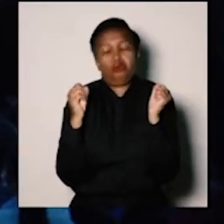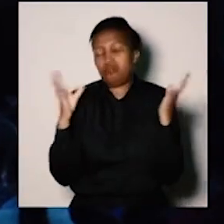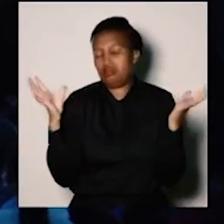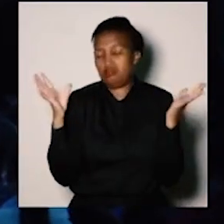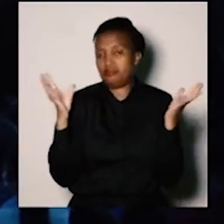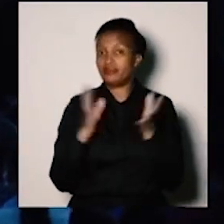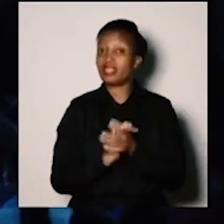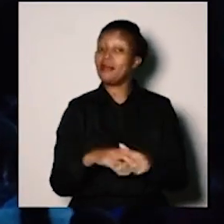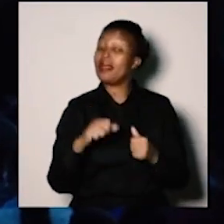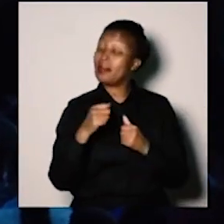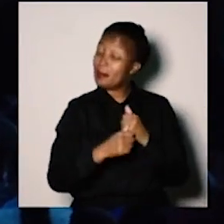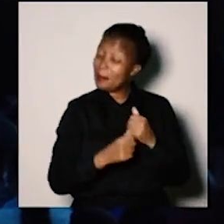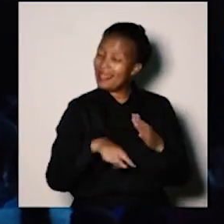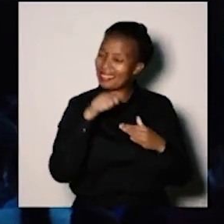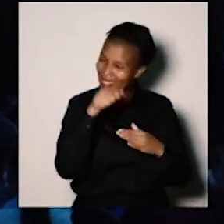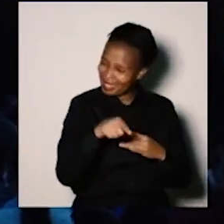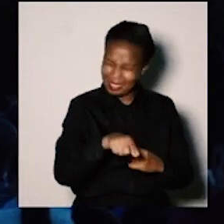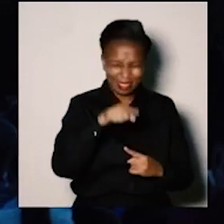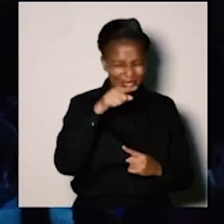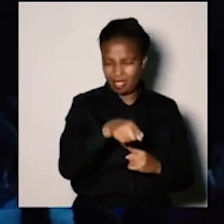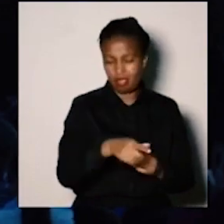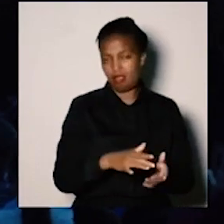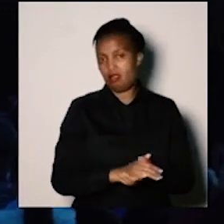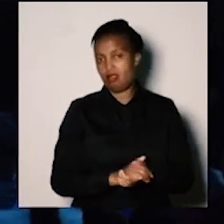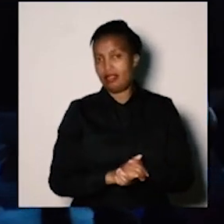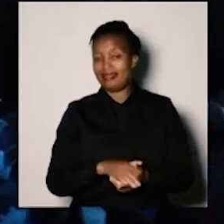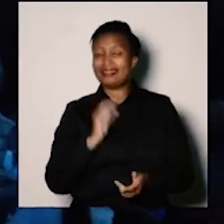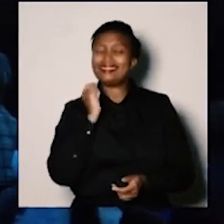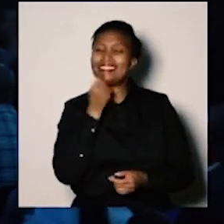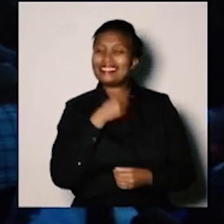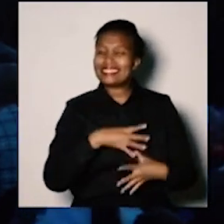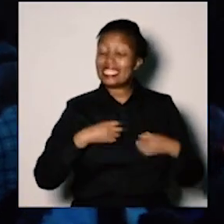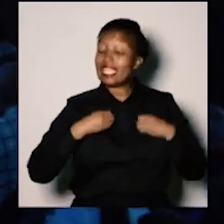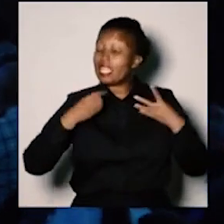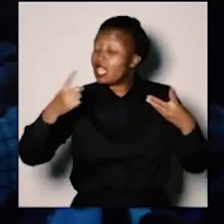But this is the month. Somebody say, give thyself holy.